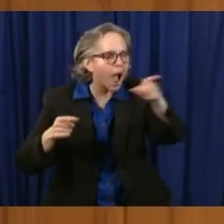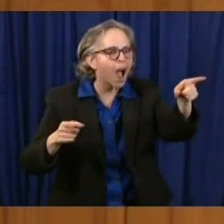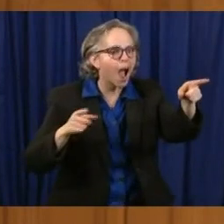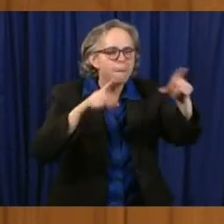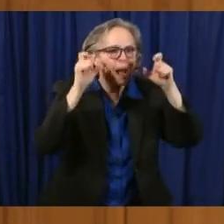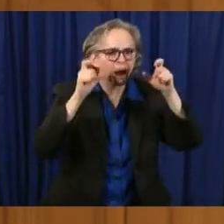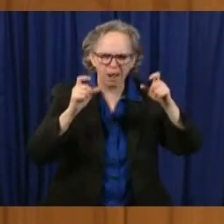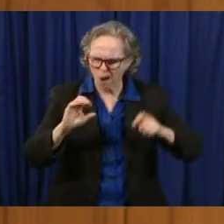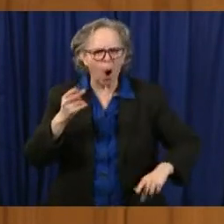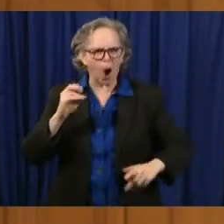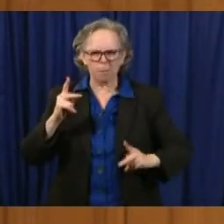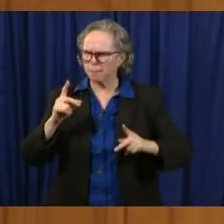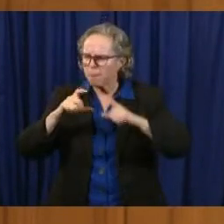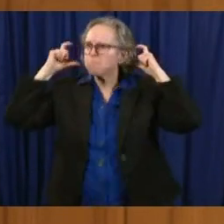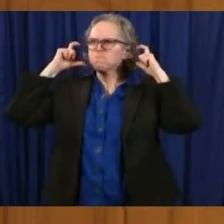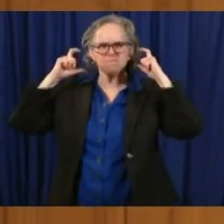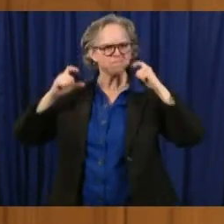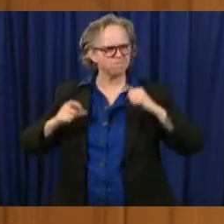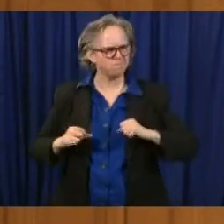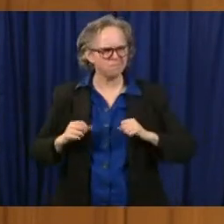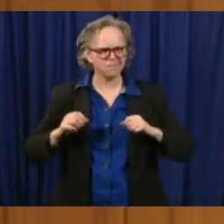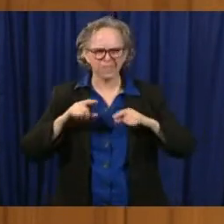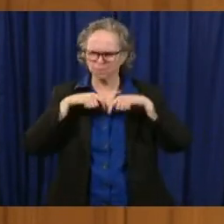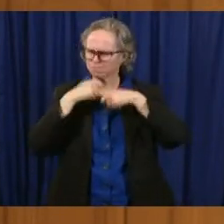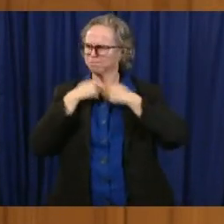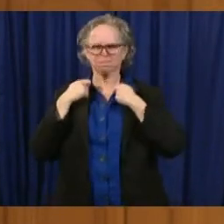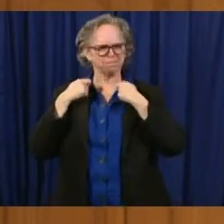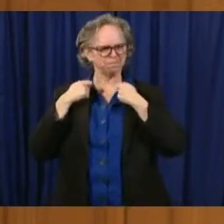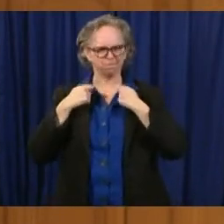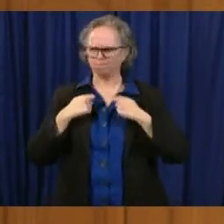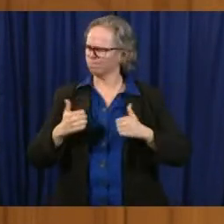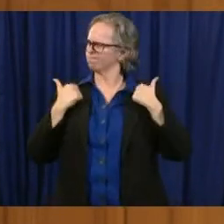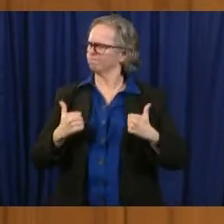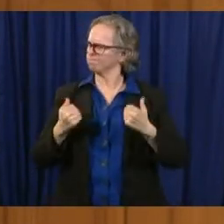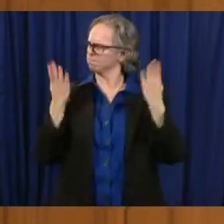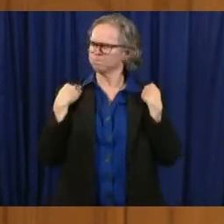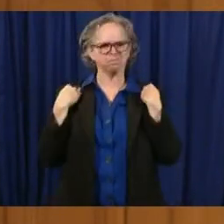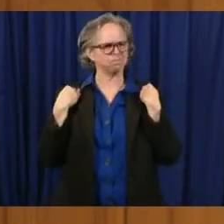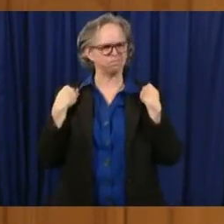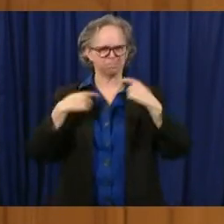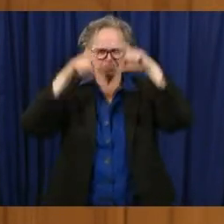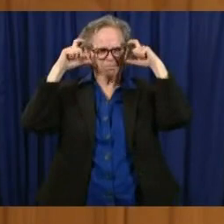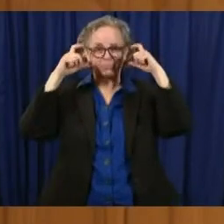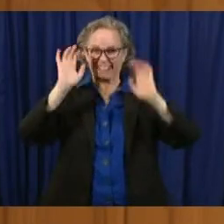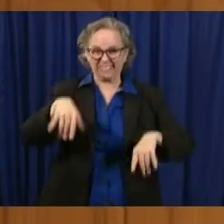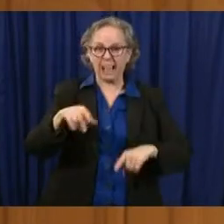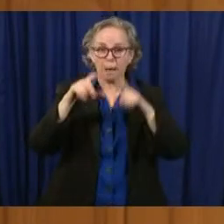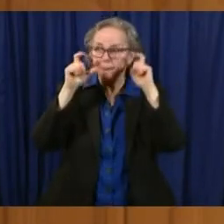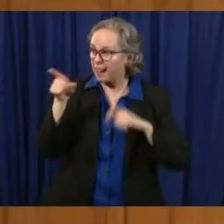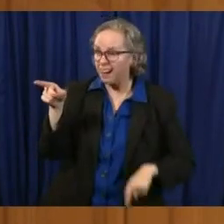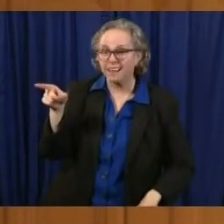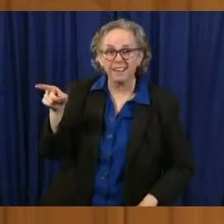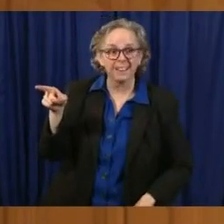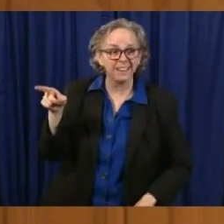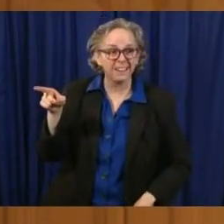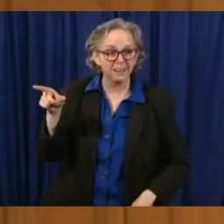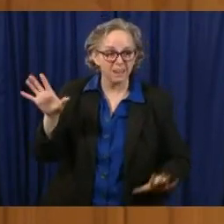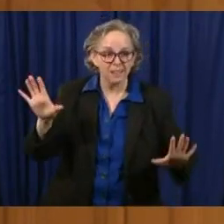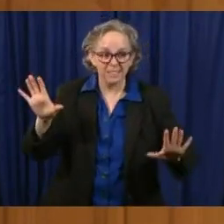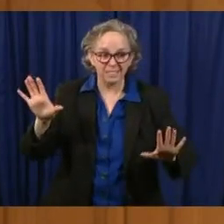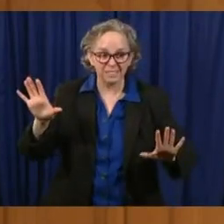mask, don your cape. These masks are actually now being viewed in the studies that are being